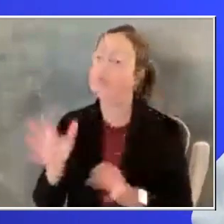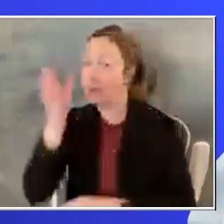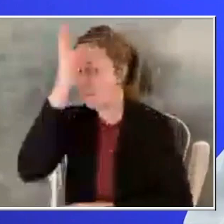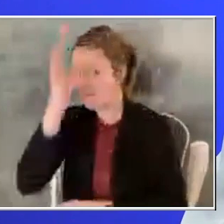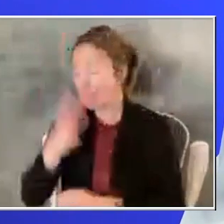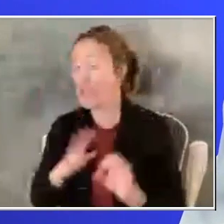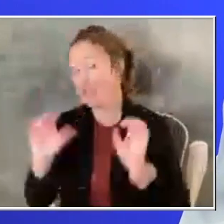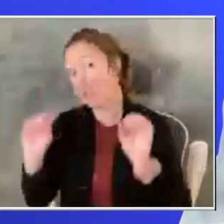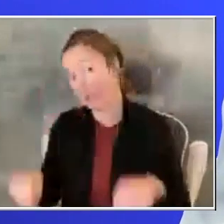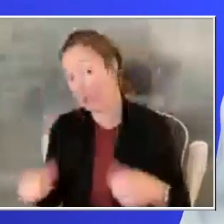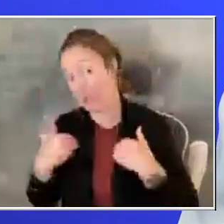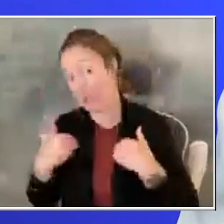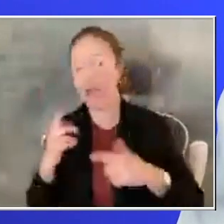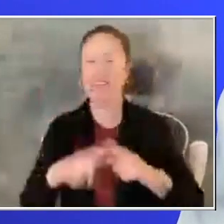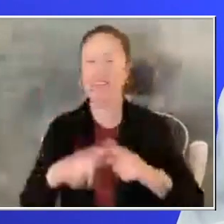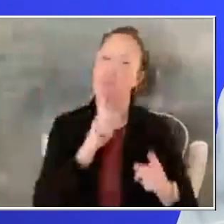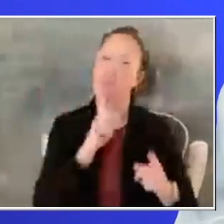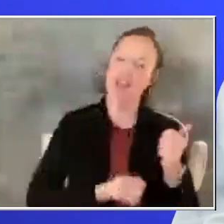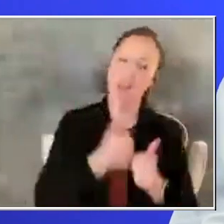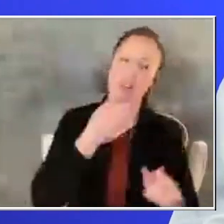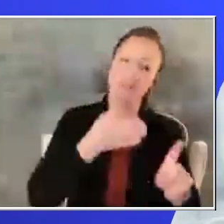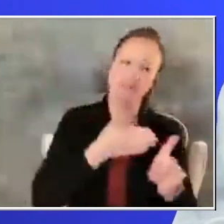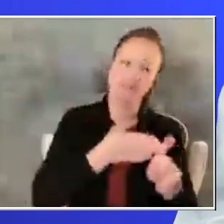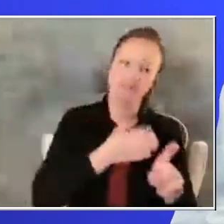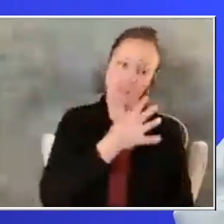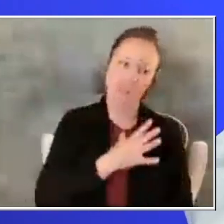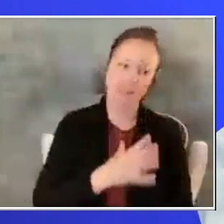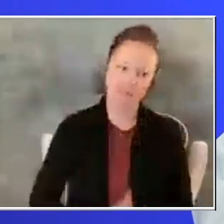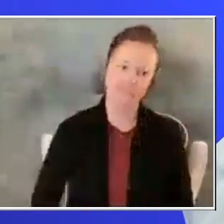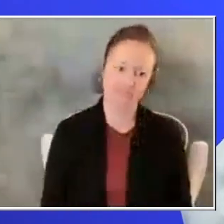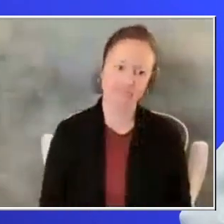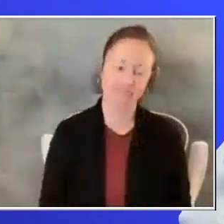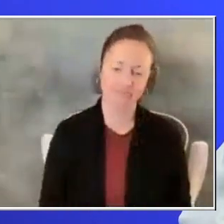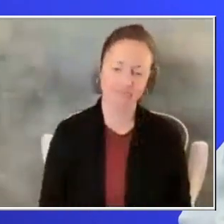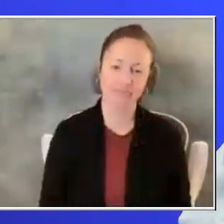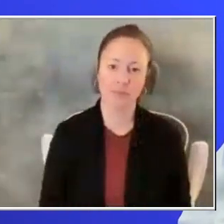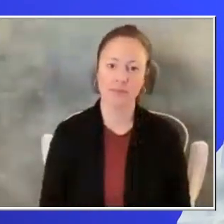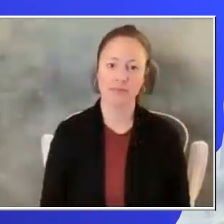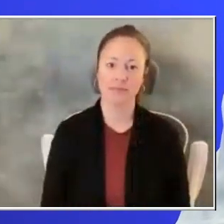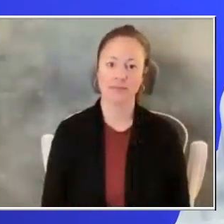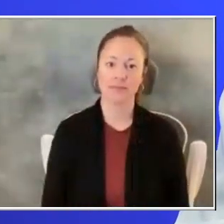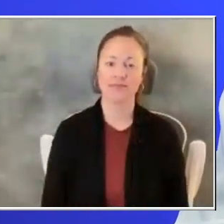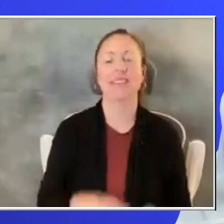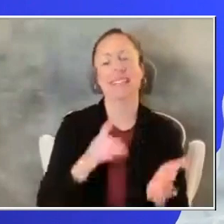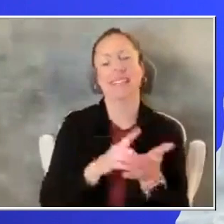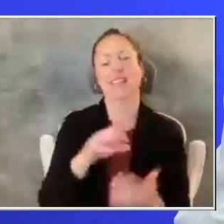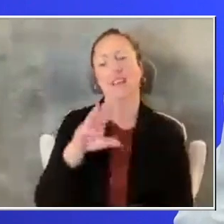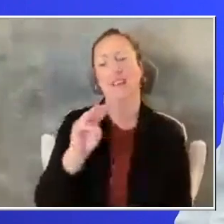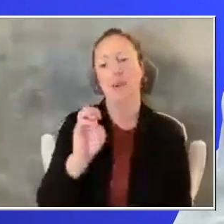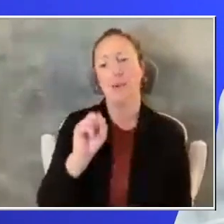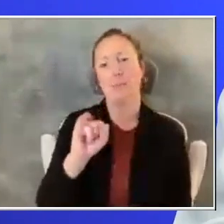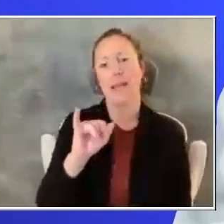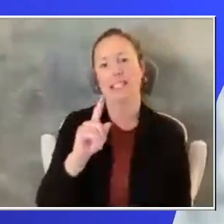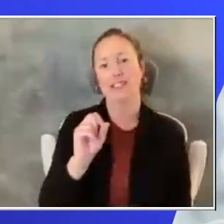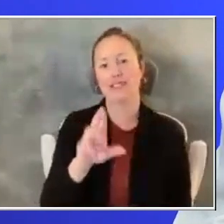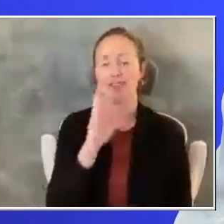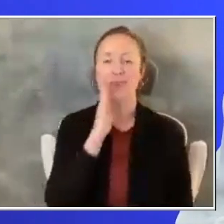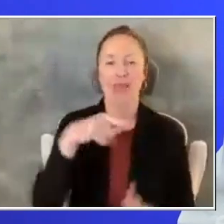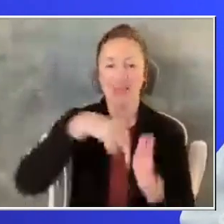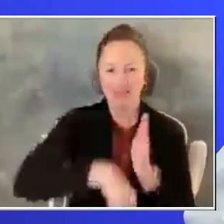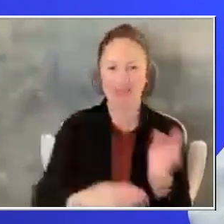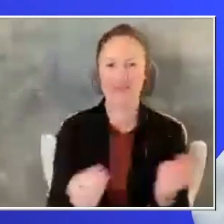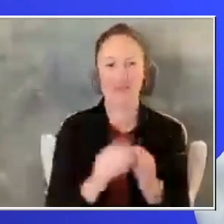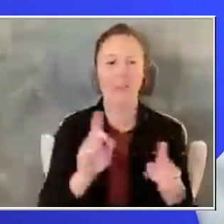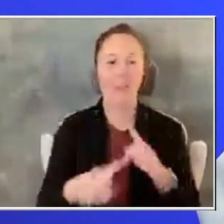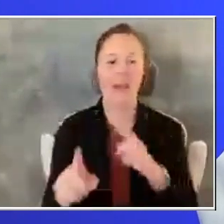not common. They don't happen to everyone. For women, we do, and Dr. Meister will cover that, I'm sure, in more detail, but there's hormonal changes